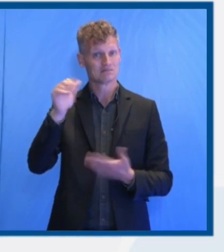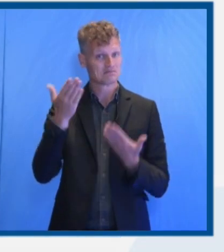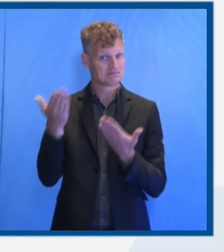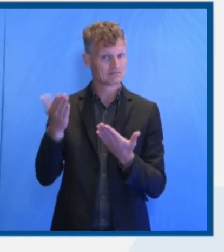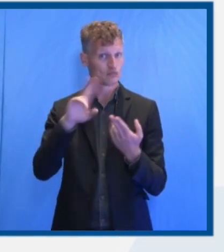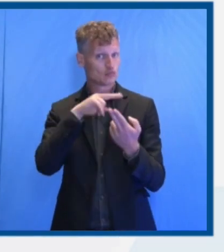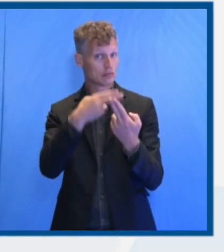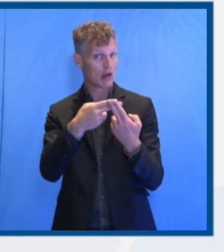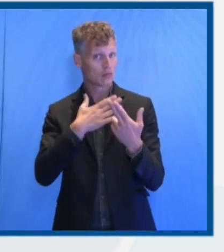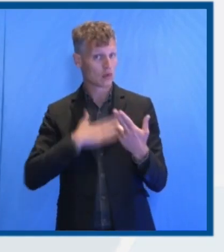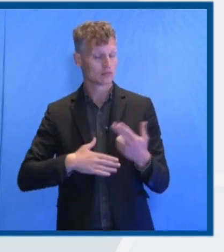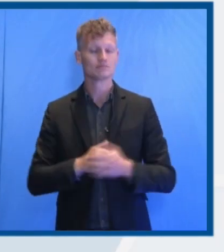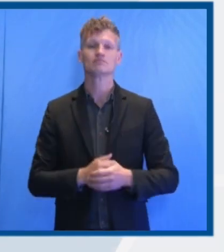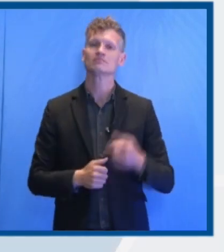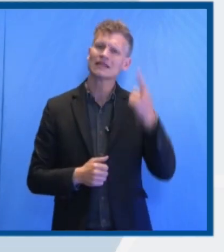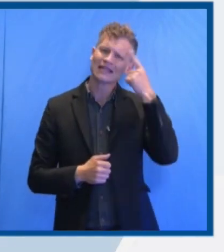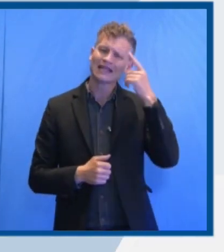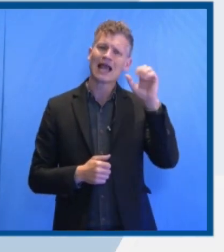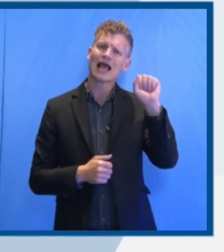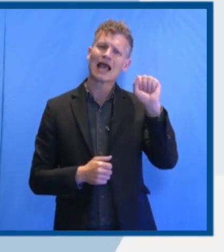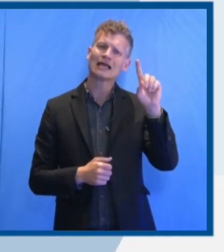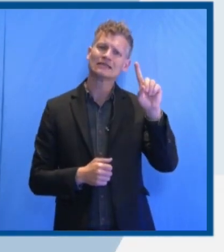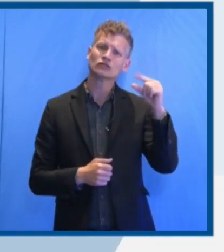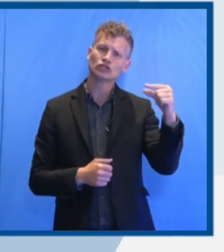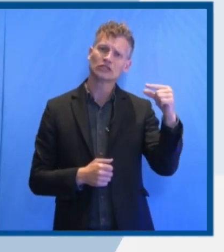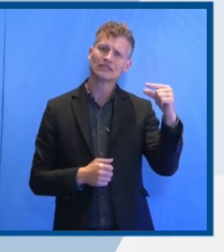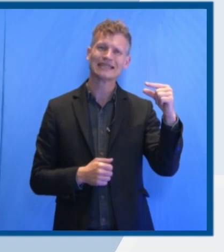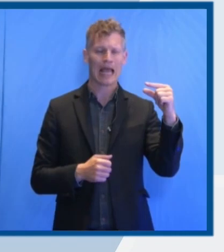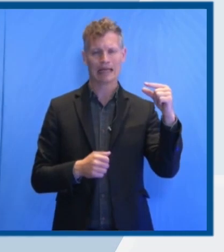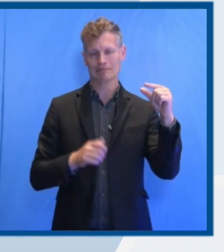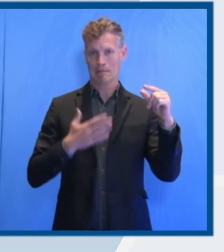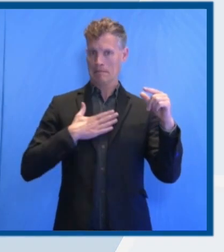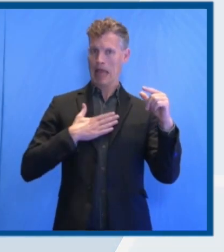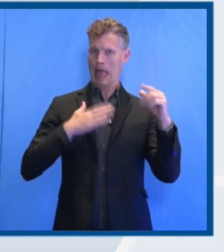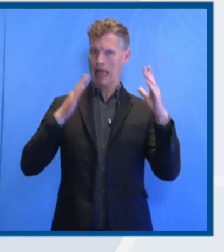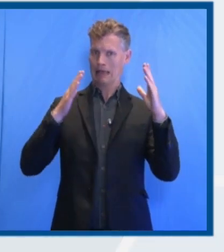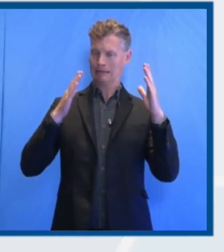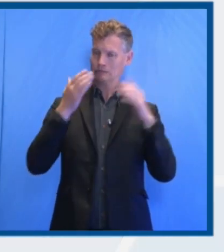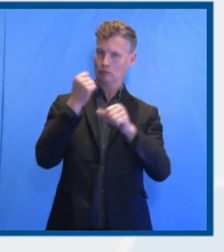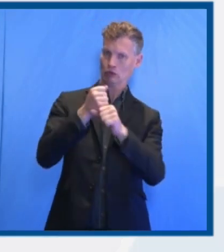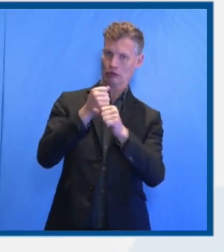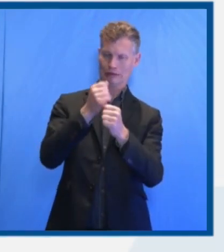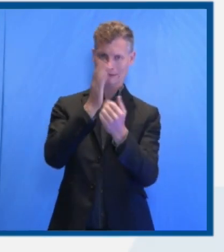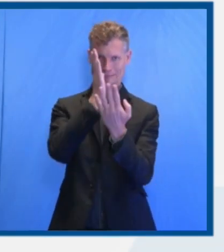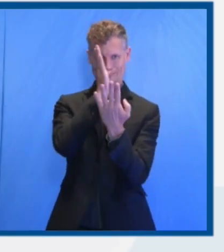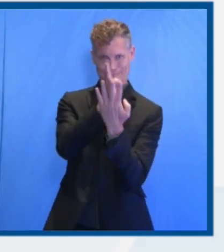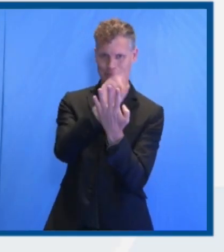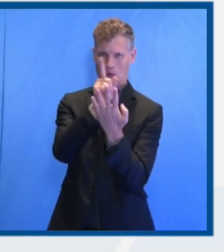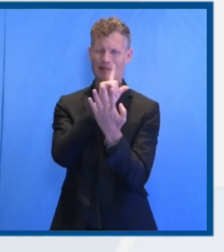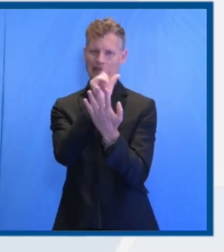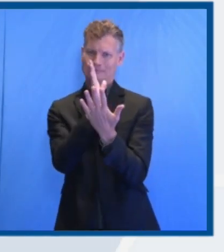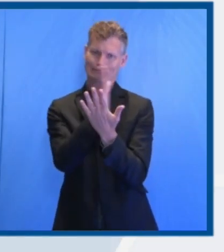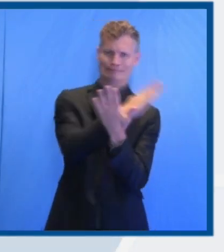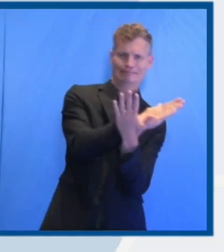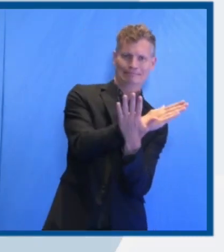I think on the SDG side, this is a little bit outside of my scope, but for nature-based solutions to be much more